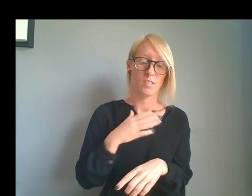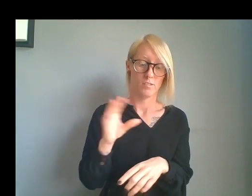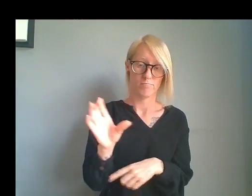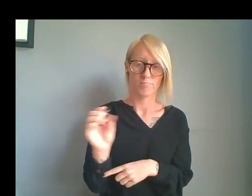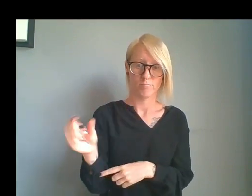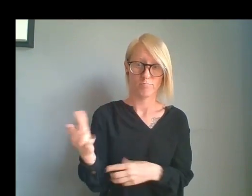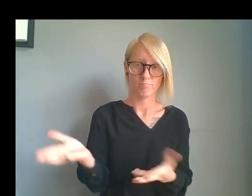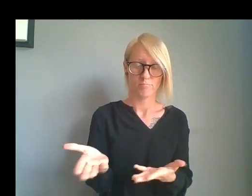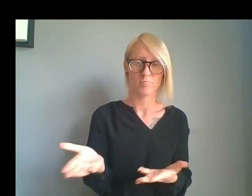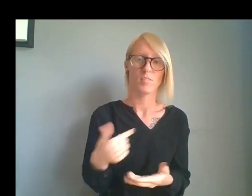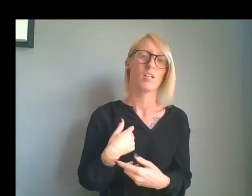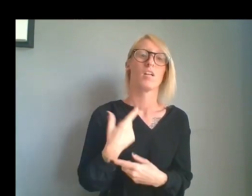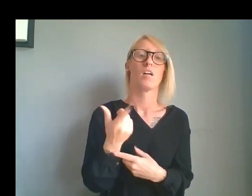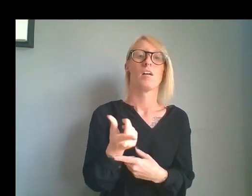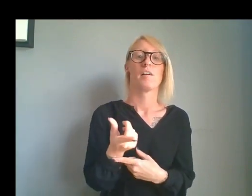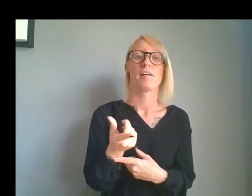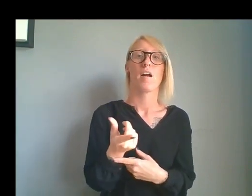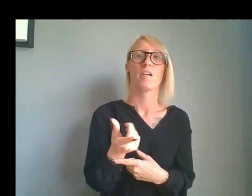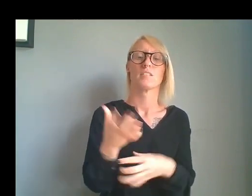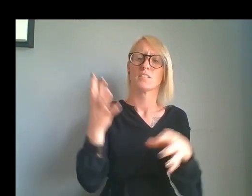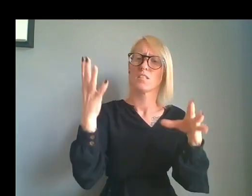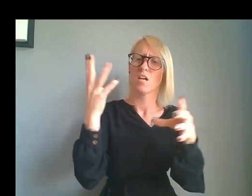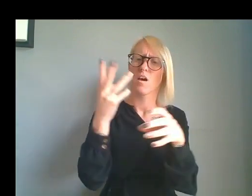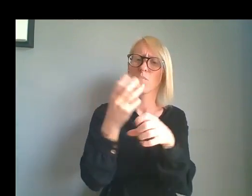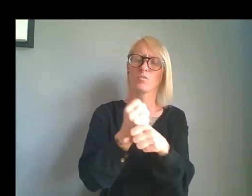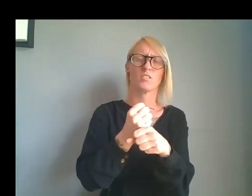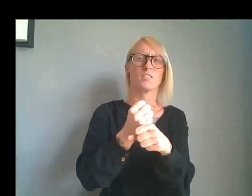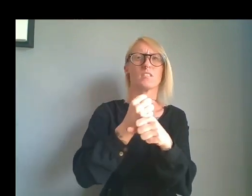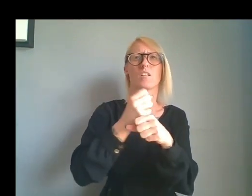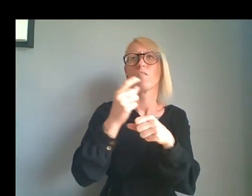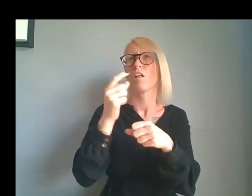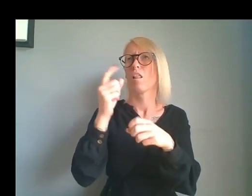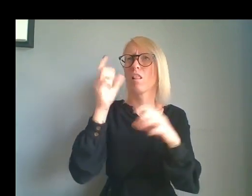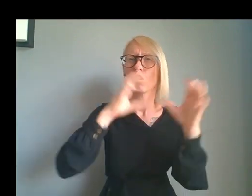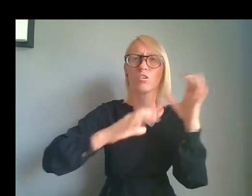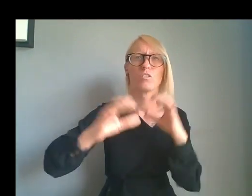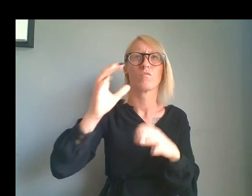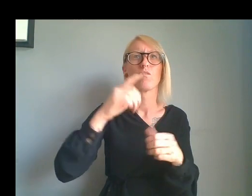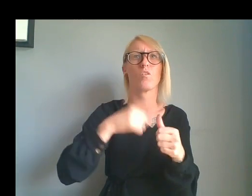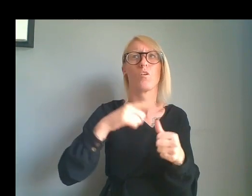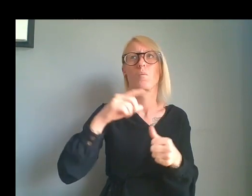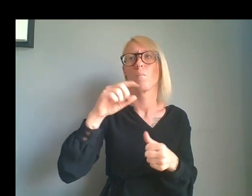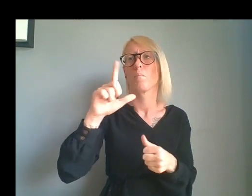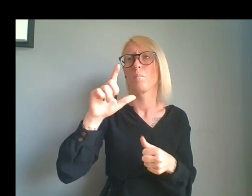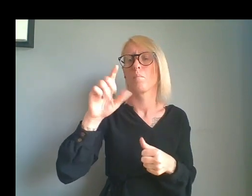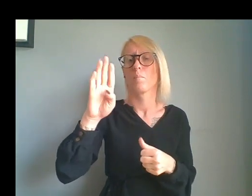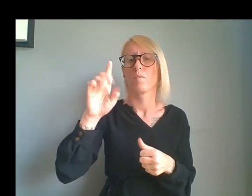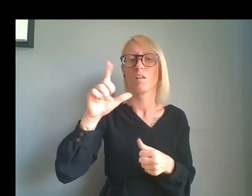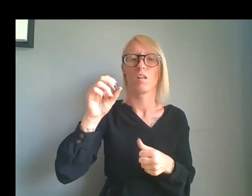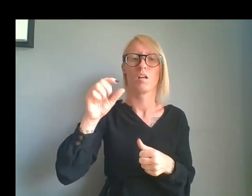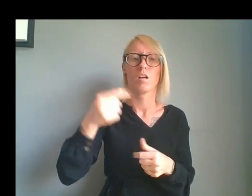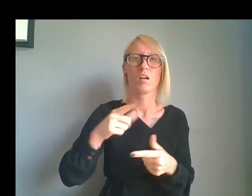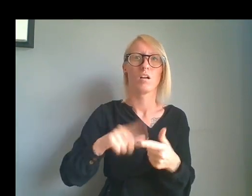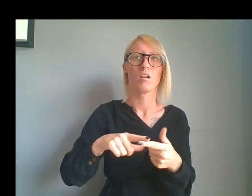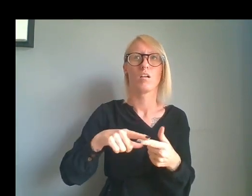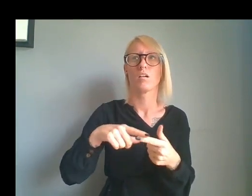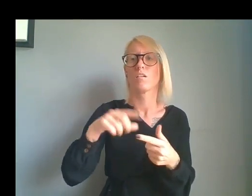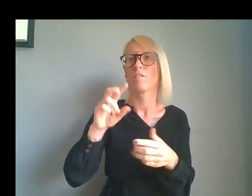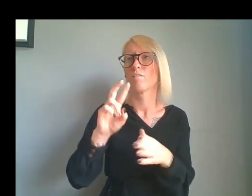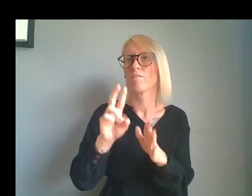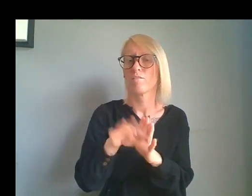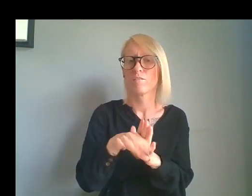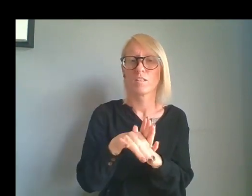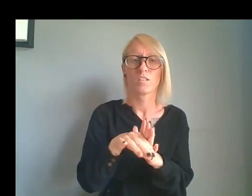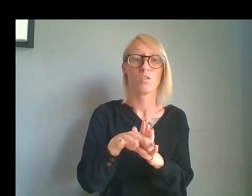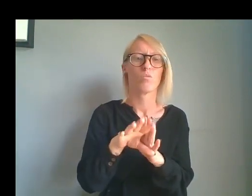these settings. Comprehensive means it's looking at blogs, videos, any mention of Coastal Community Foundation, and then I put